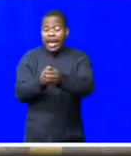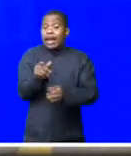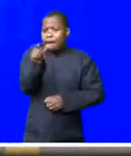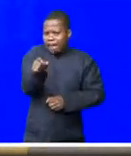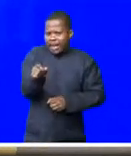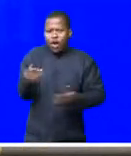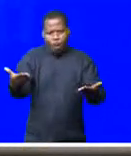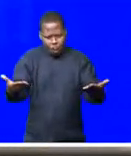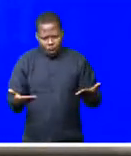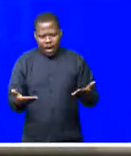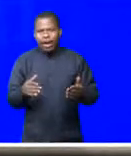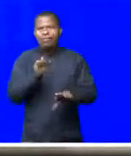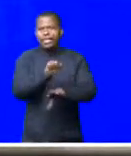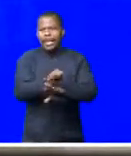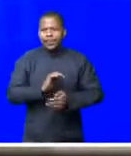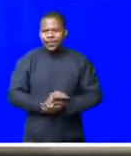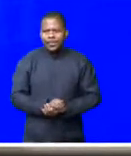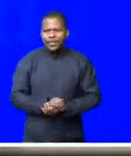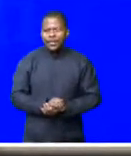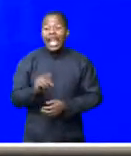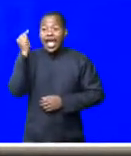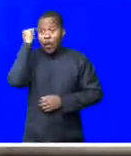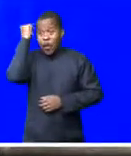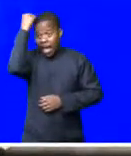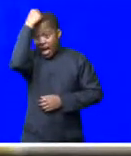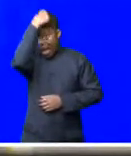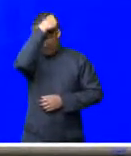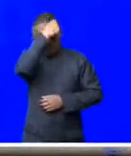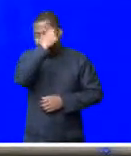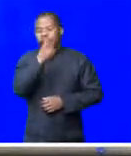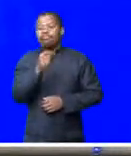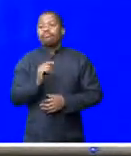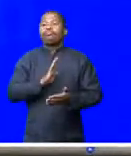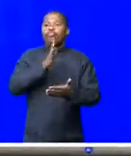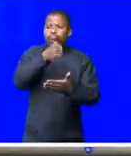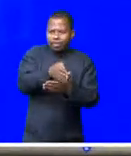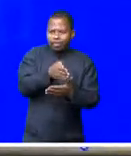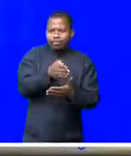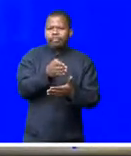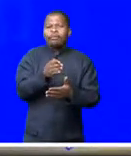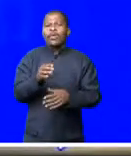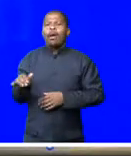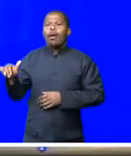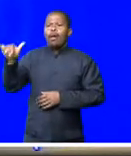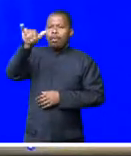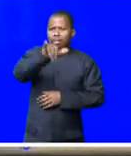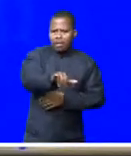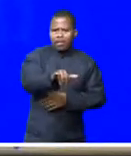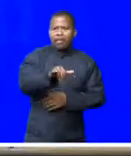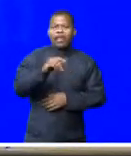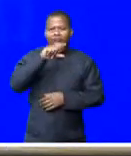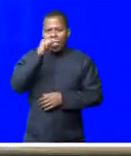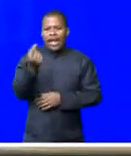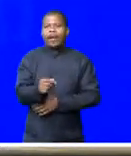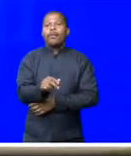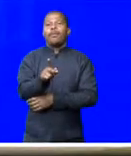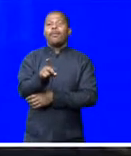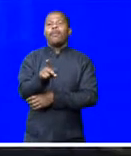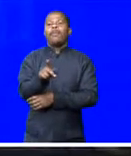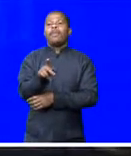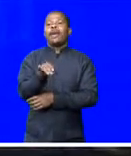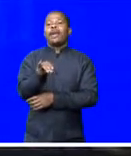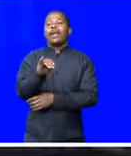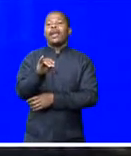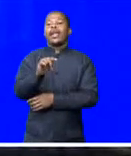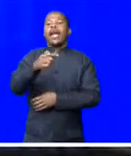Imbube emhlaba silo inkosi Mswati wesithathu ifikele esikhungweni seTindiza iKigali International Airport